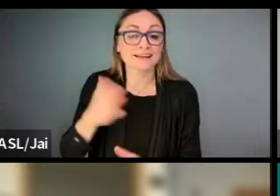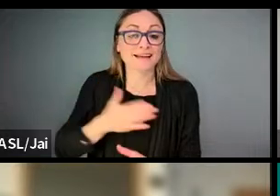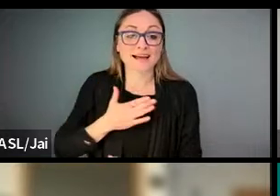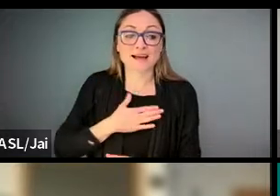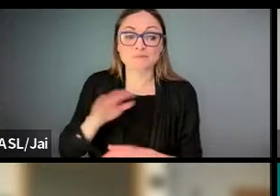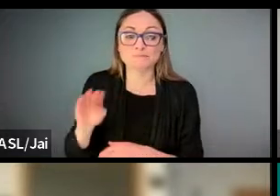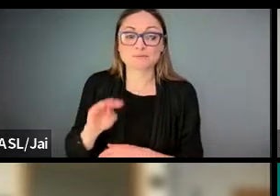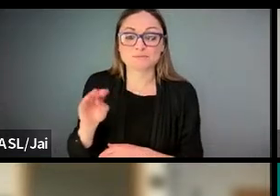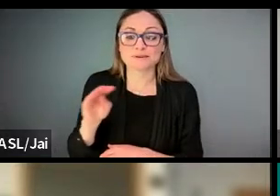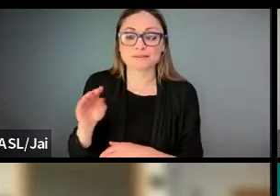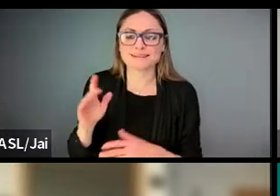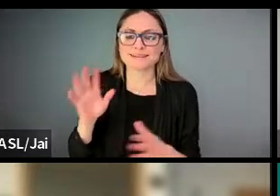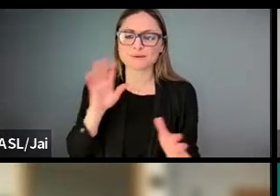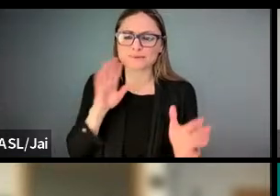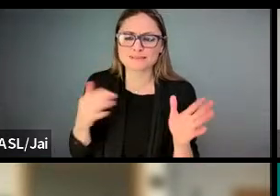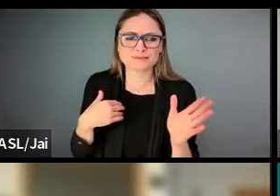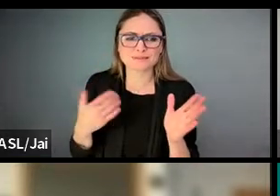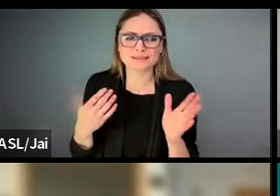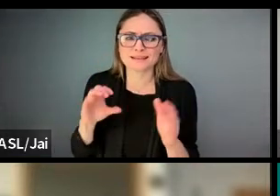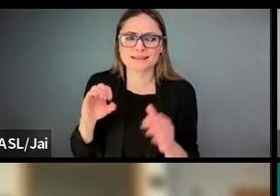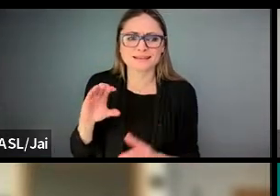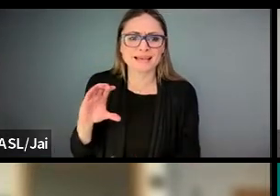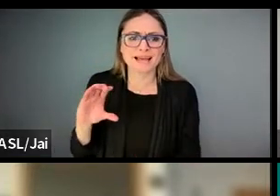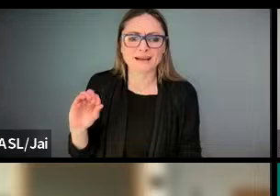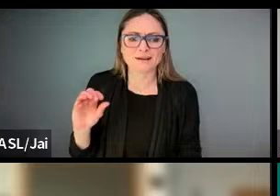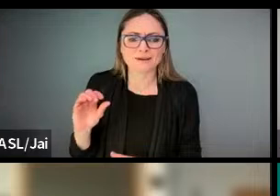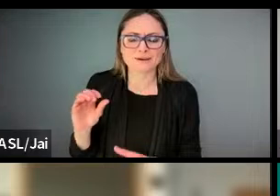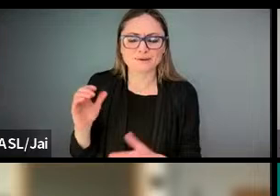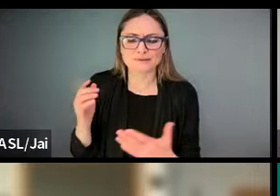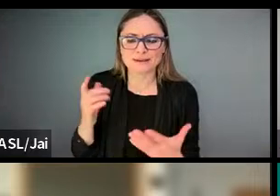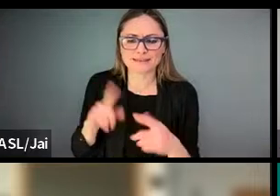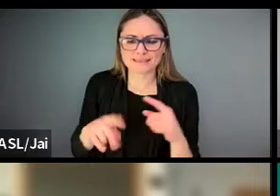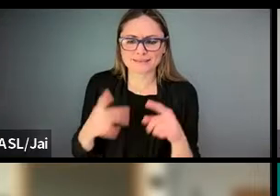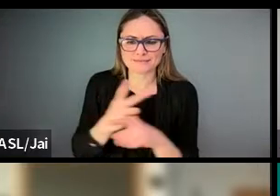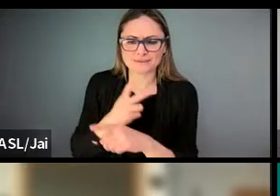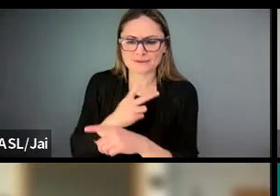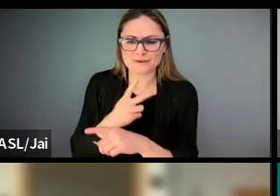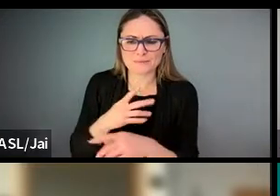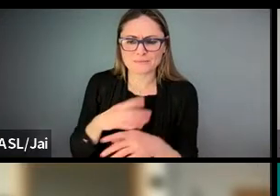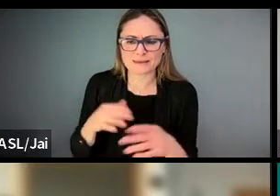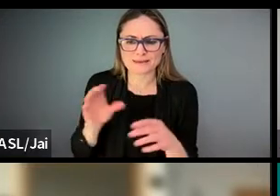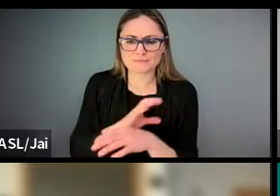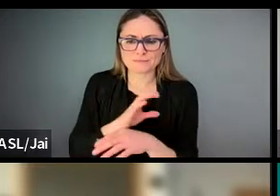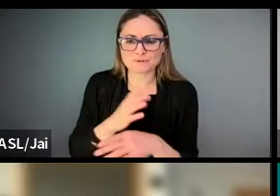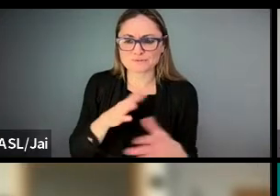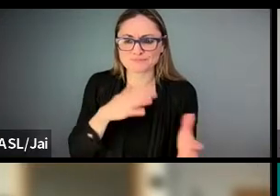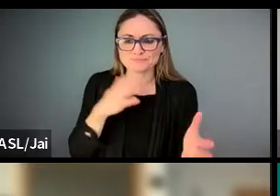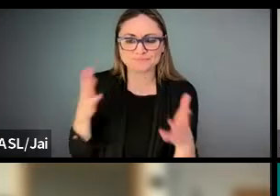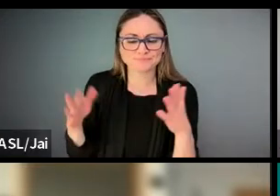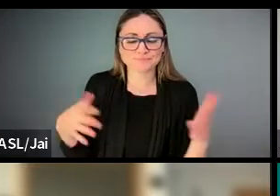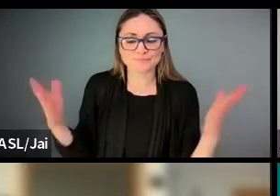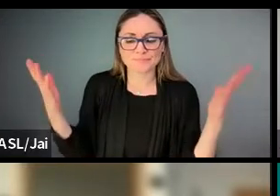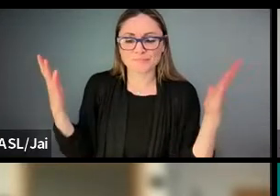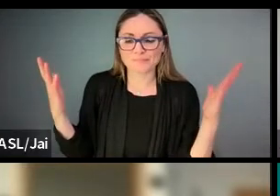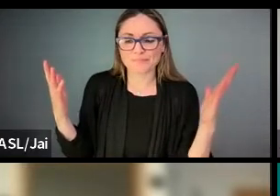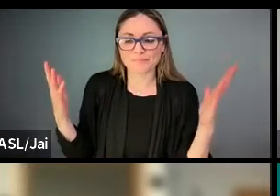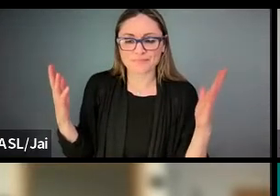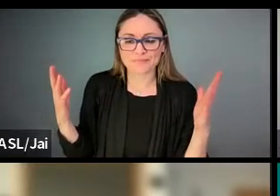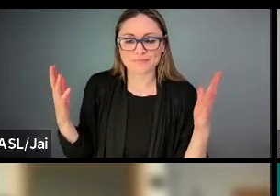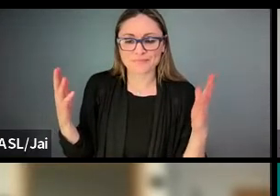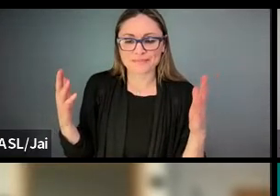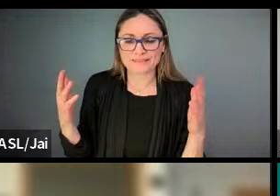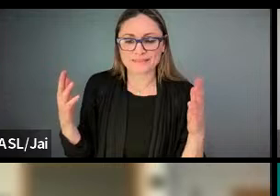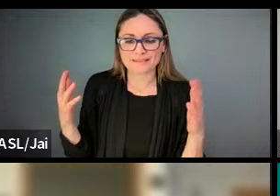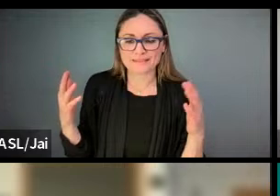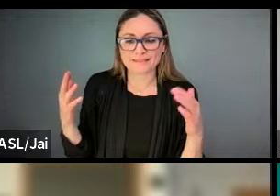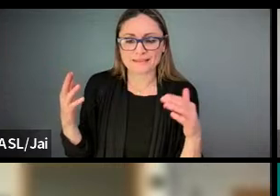Sorry, there's going to be an echo. I can't turn off my computer yet. One of those days. I think